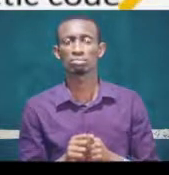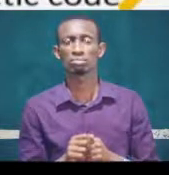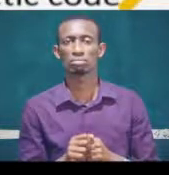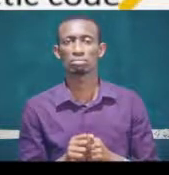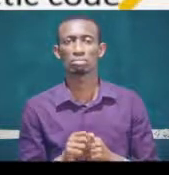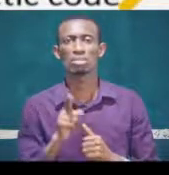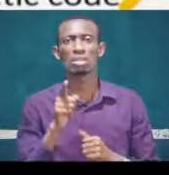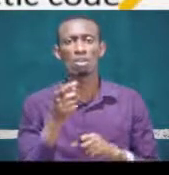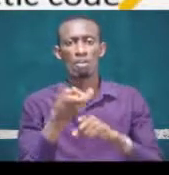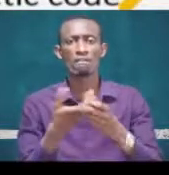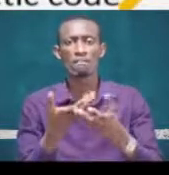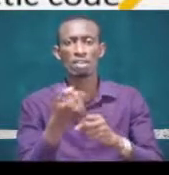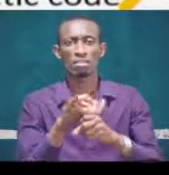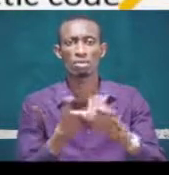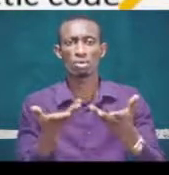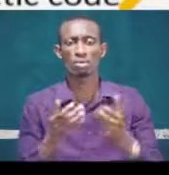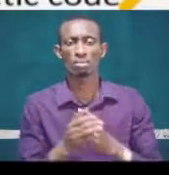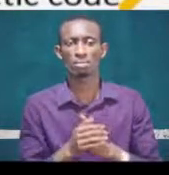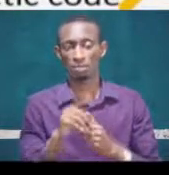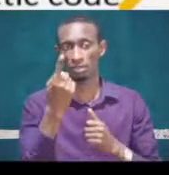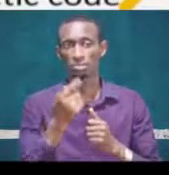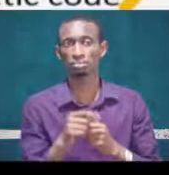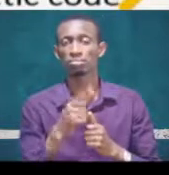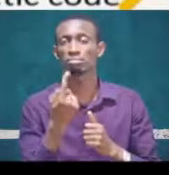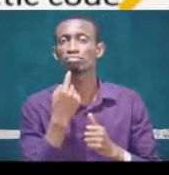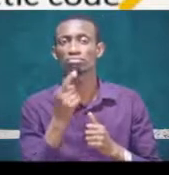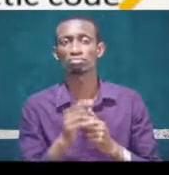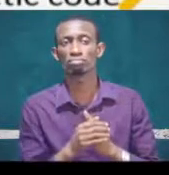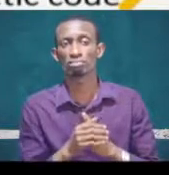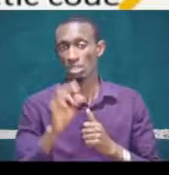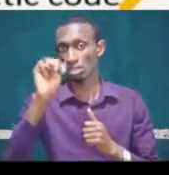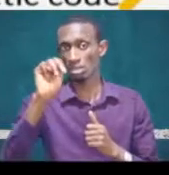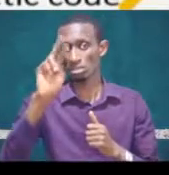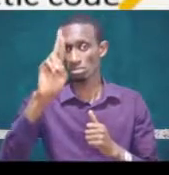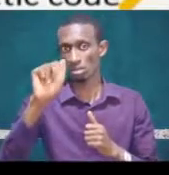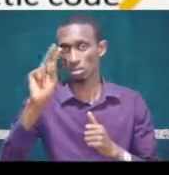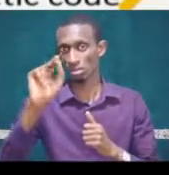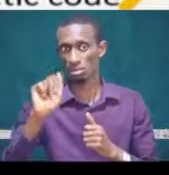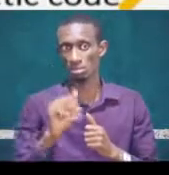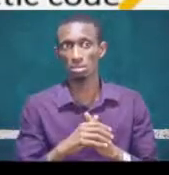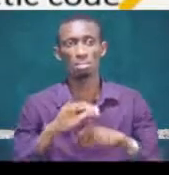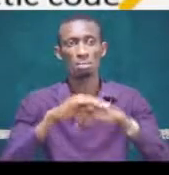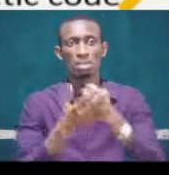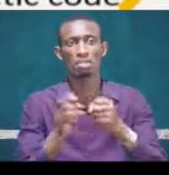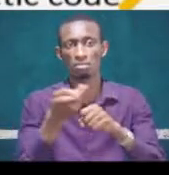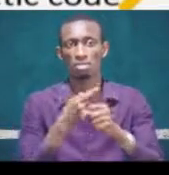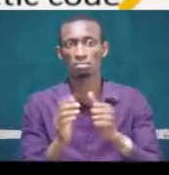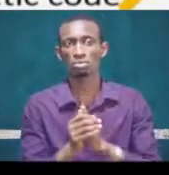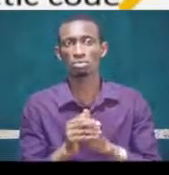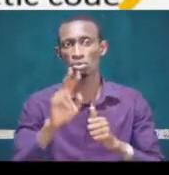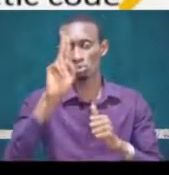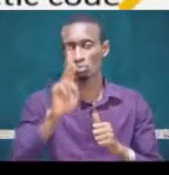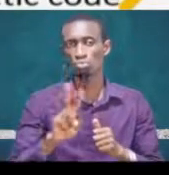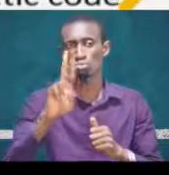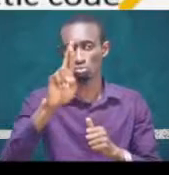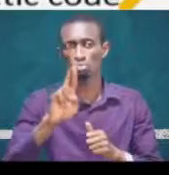So what do we take from it? 1, that the first synthetic mRNA molecule was made from uracil as the